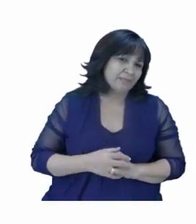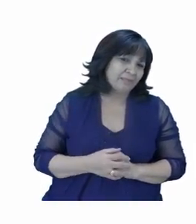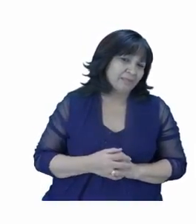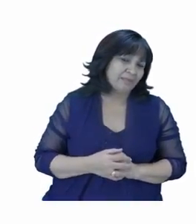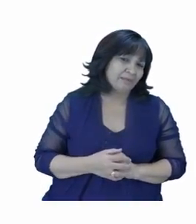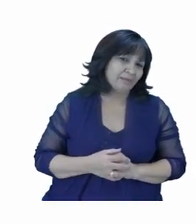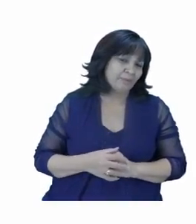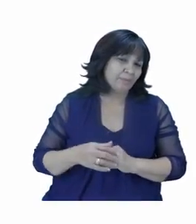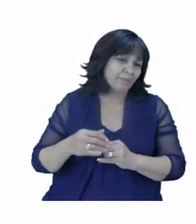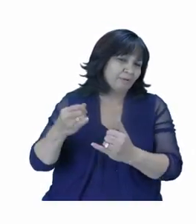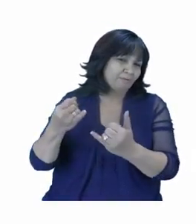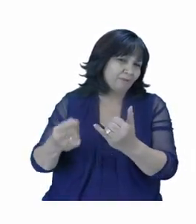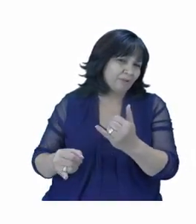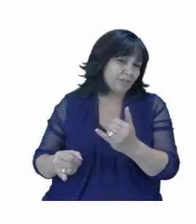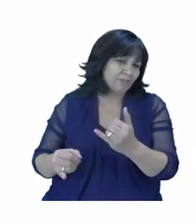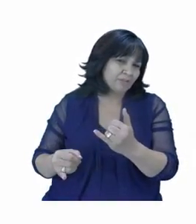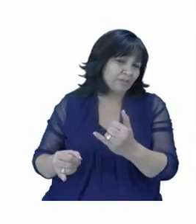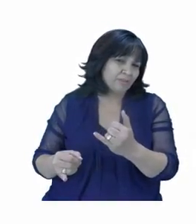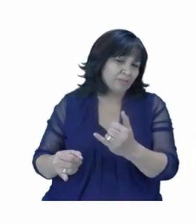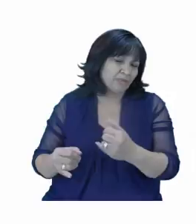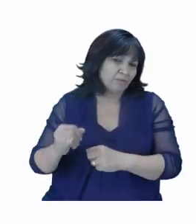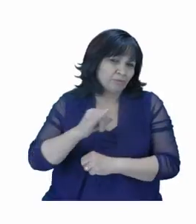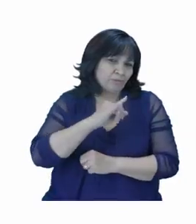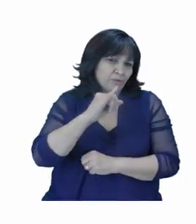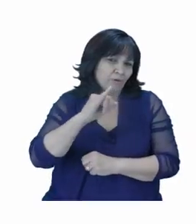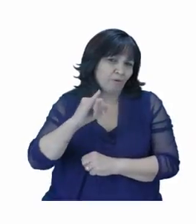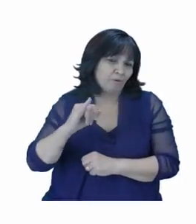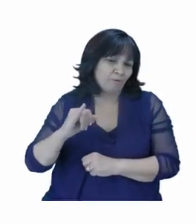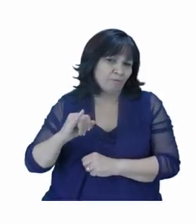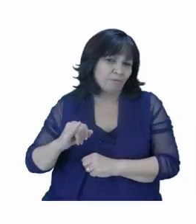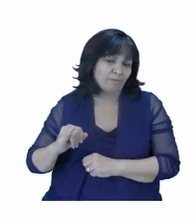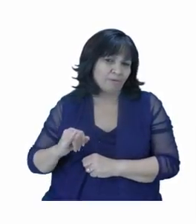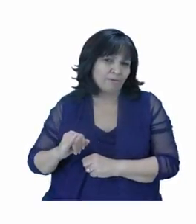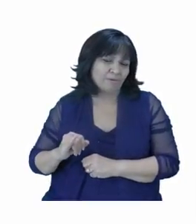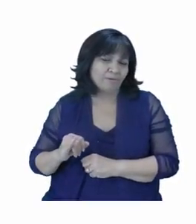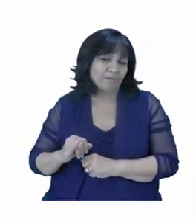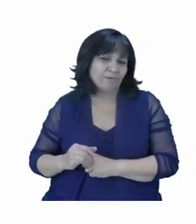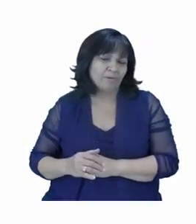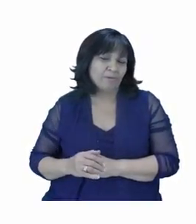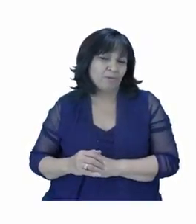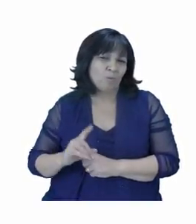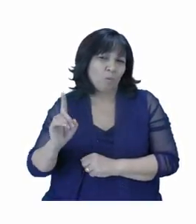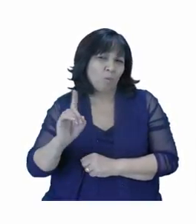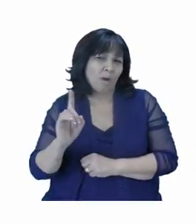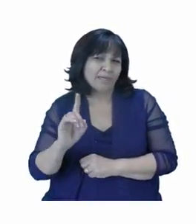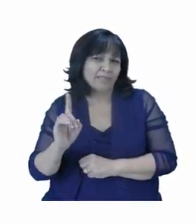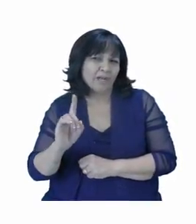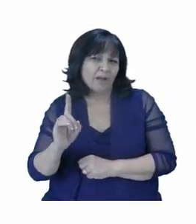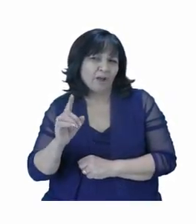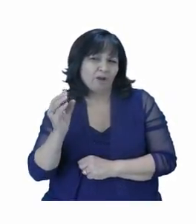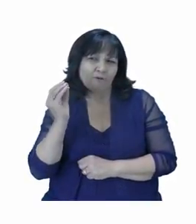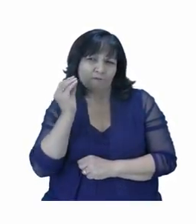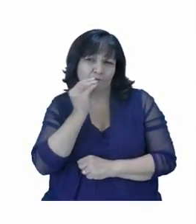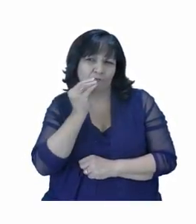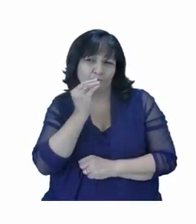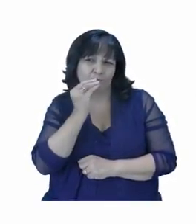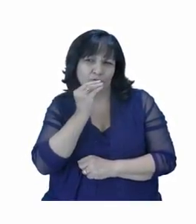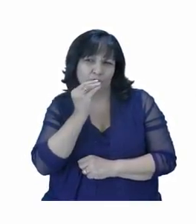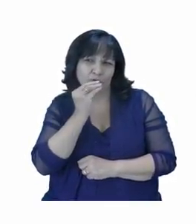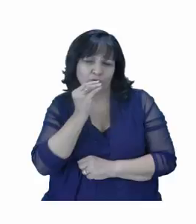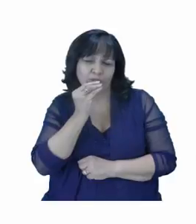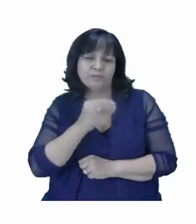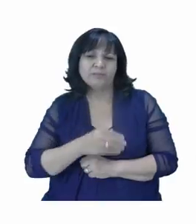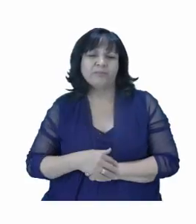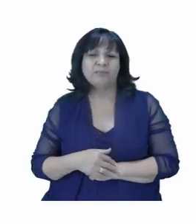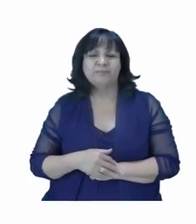end of the round, draw a picture of the type of food you think Bunny wants